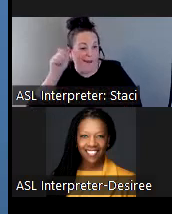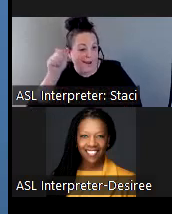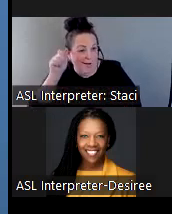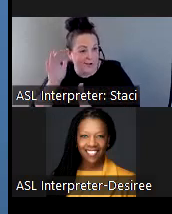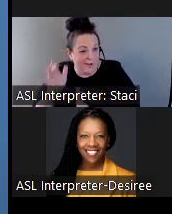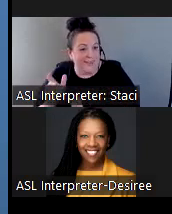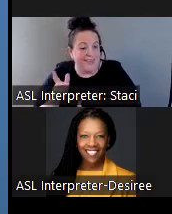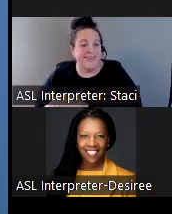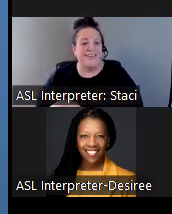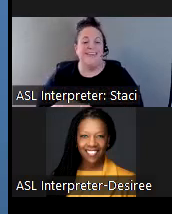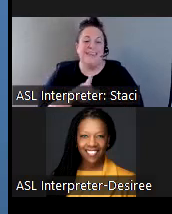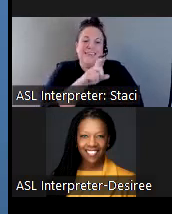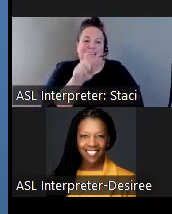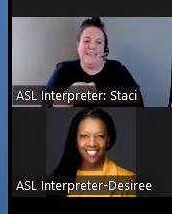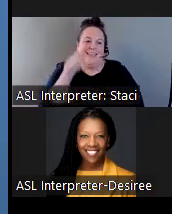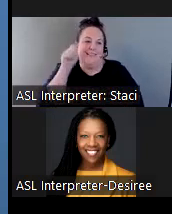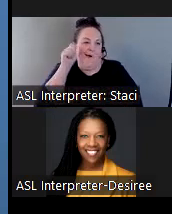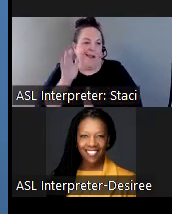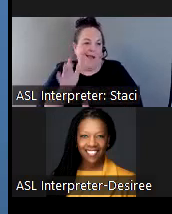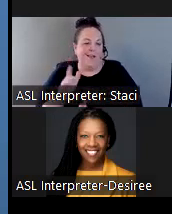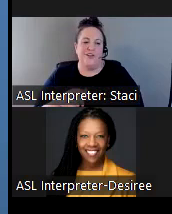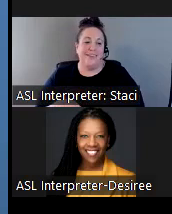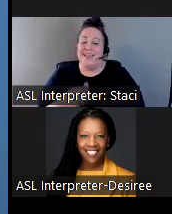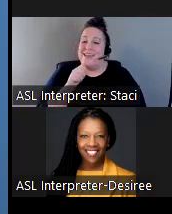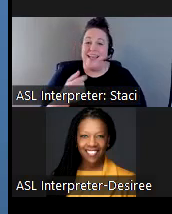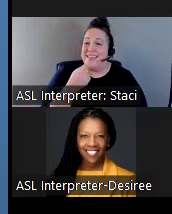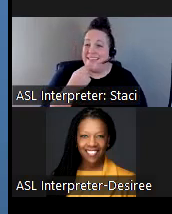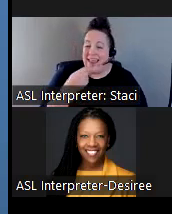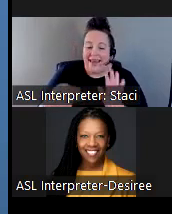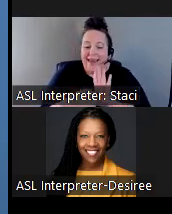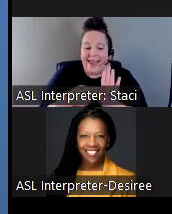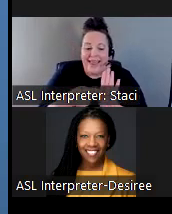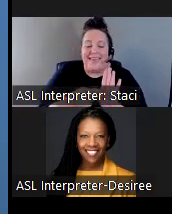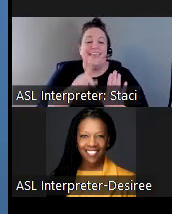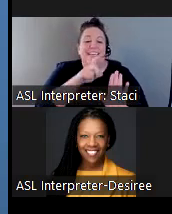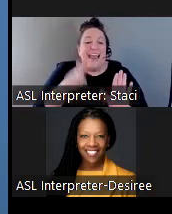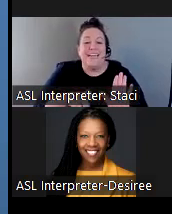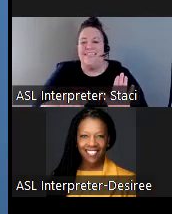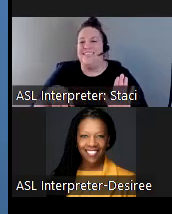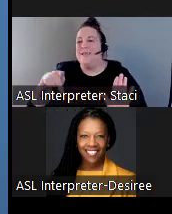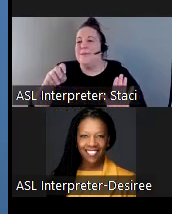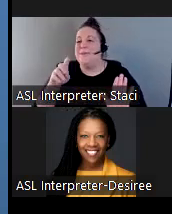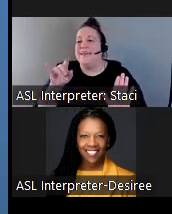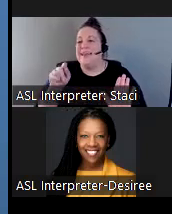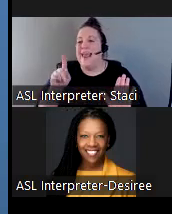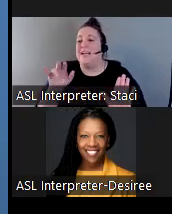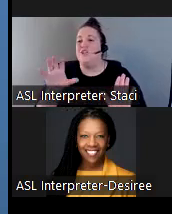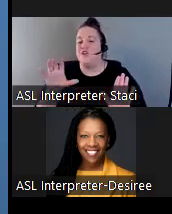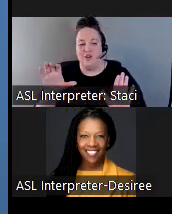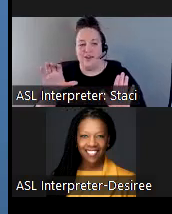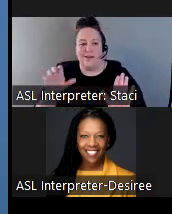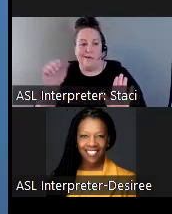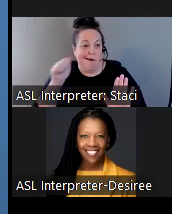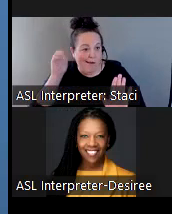that it says Texas audiologist. It does not say Texas pediatric audiologist, right? So this is not even